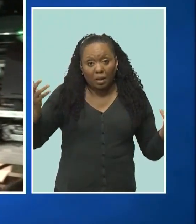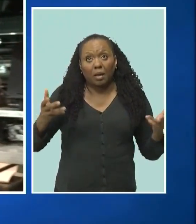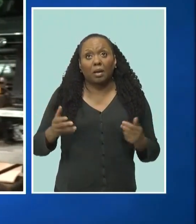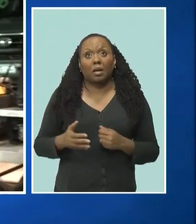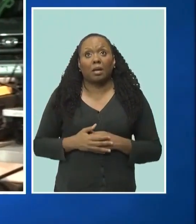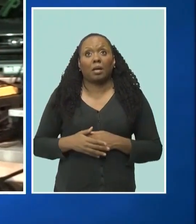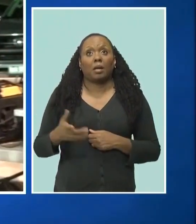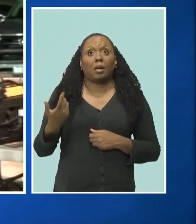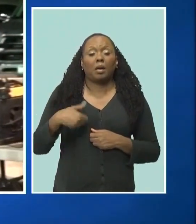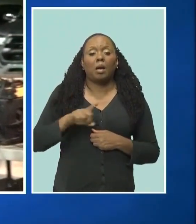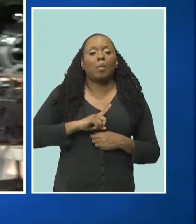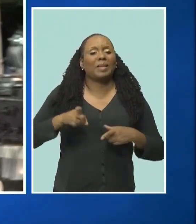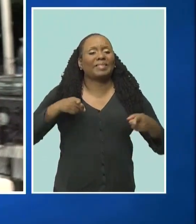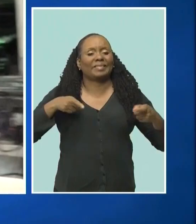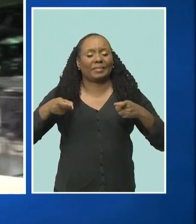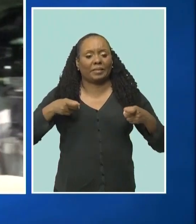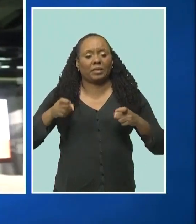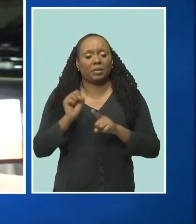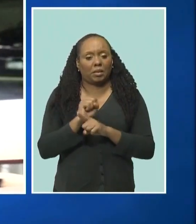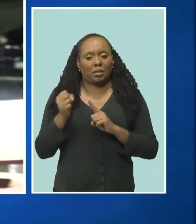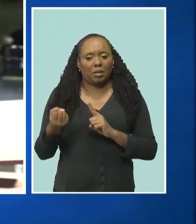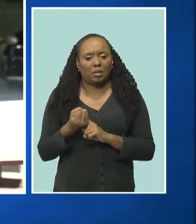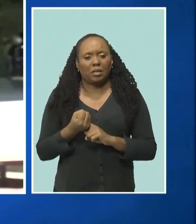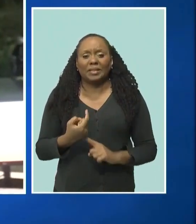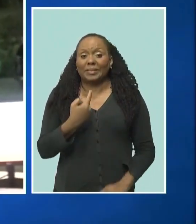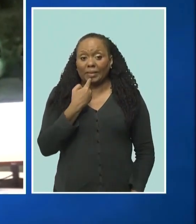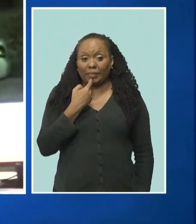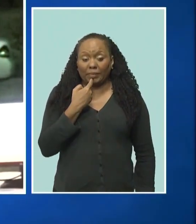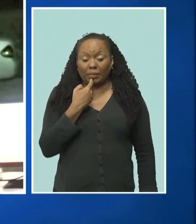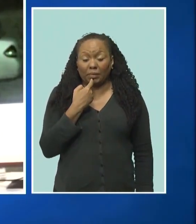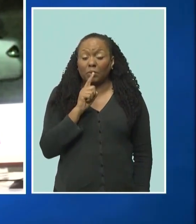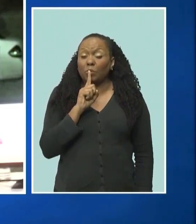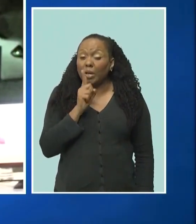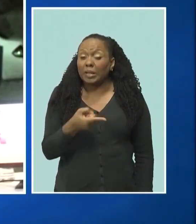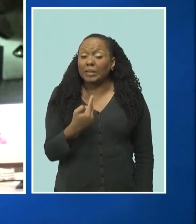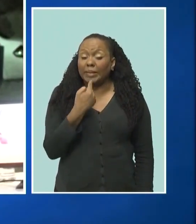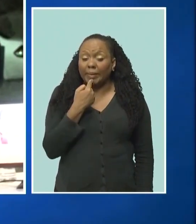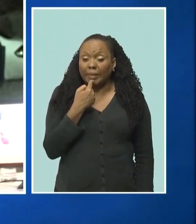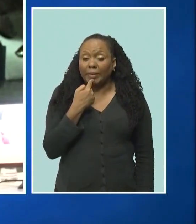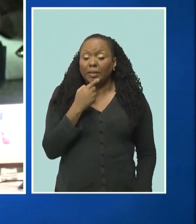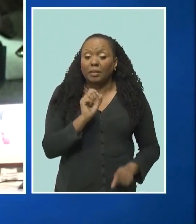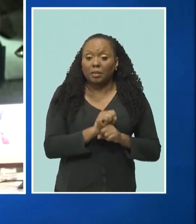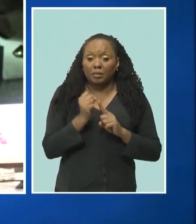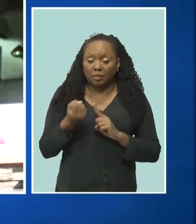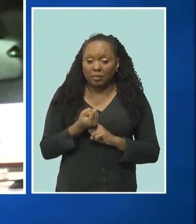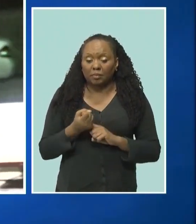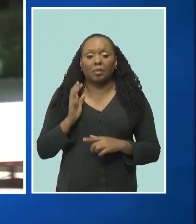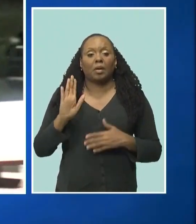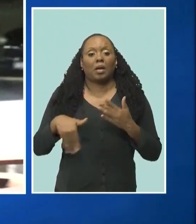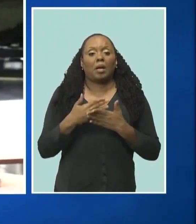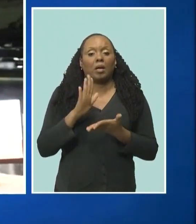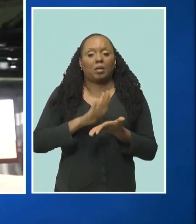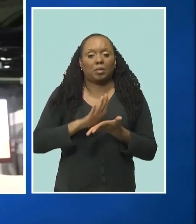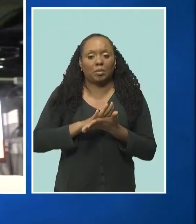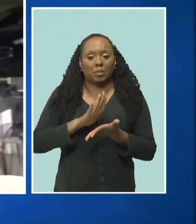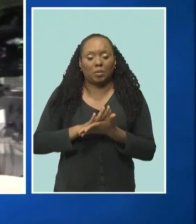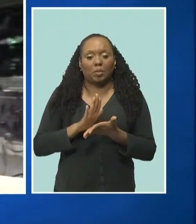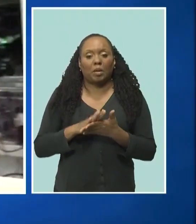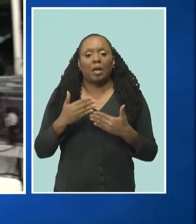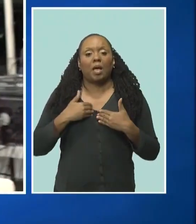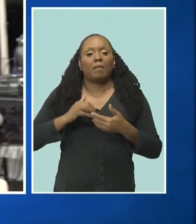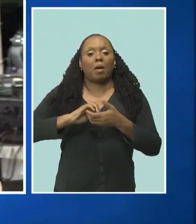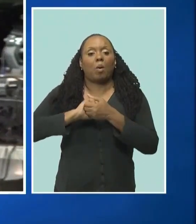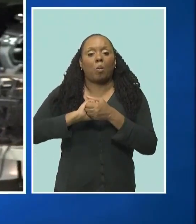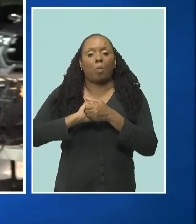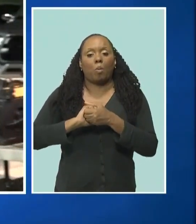are addressing this and we take it seriously. We take it seriously. And while each school will have its own security arrangements,